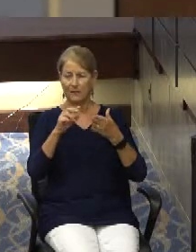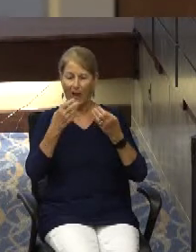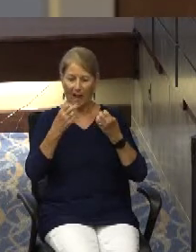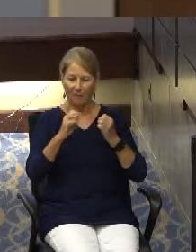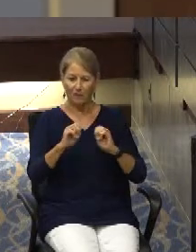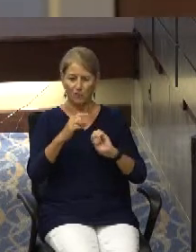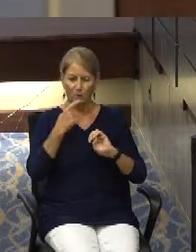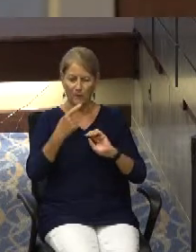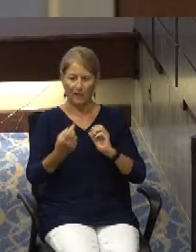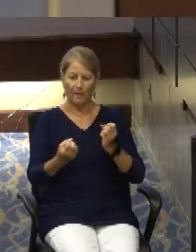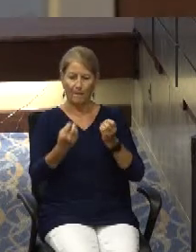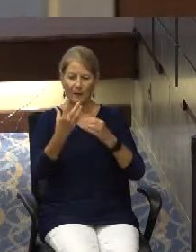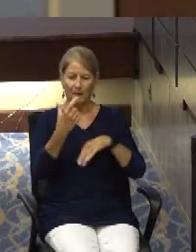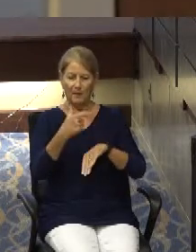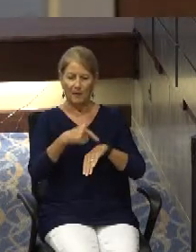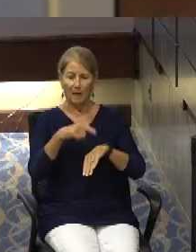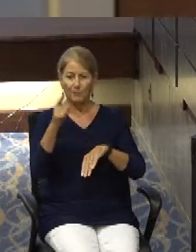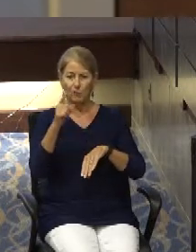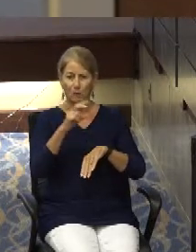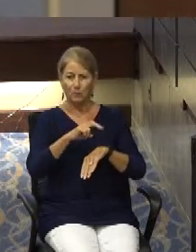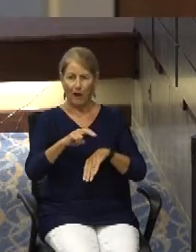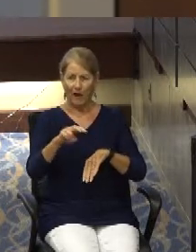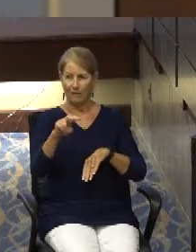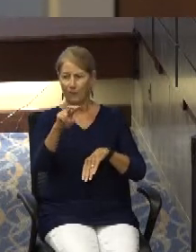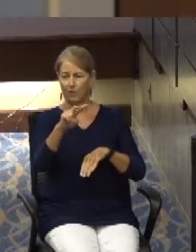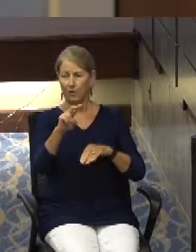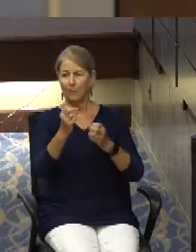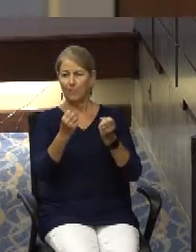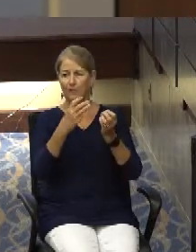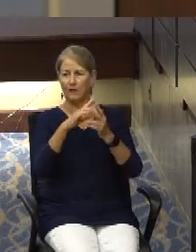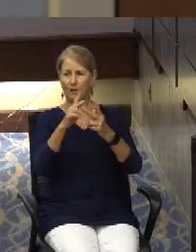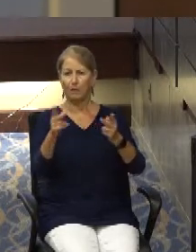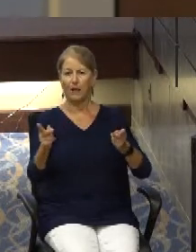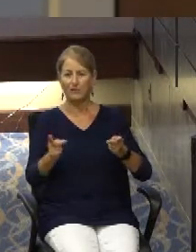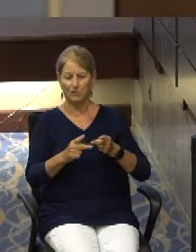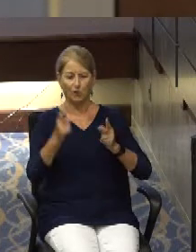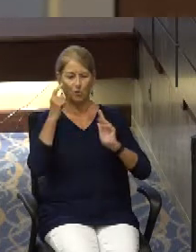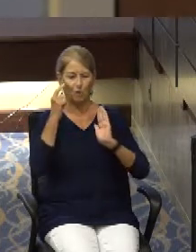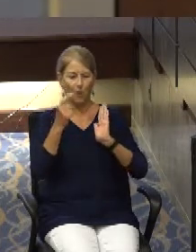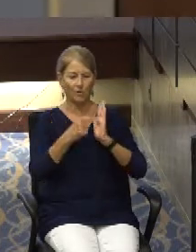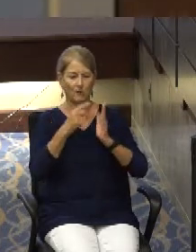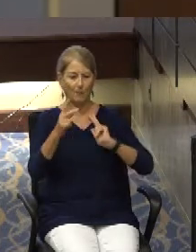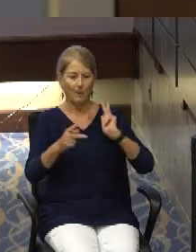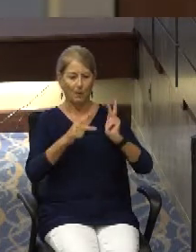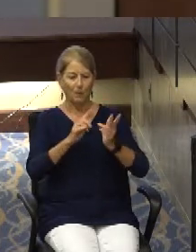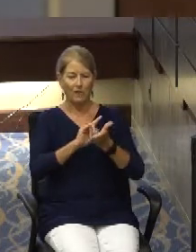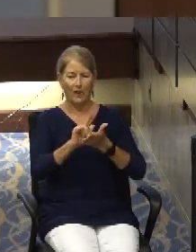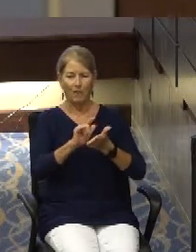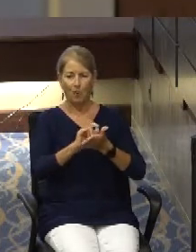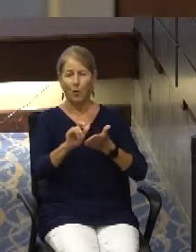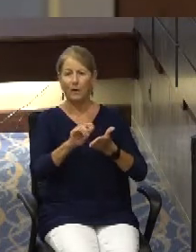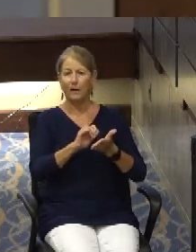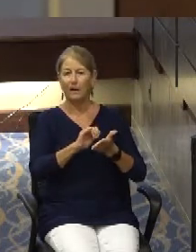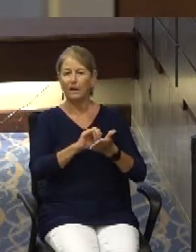said it many times as you travel from place to place and you notice, folks, airports. It is truly your